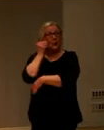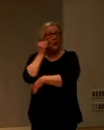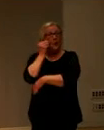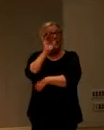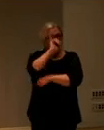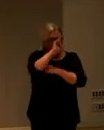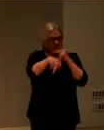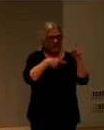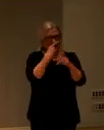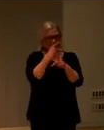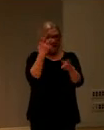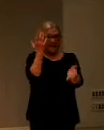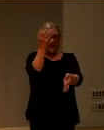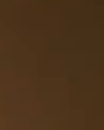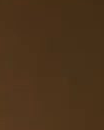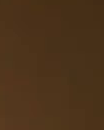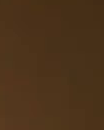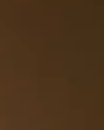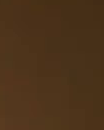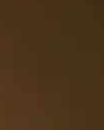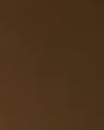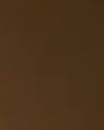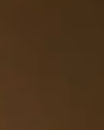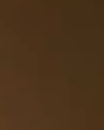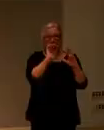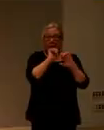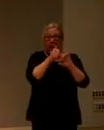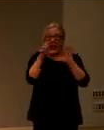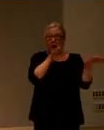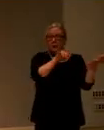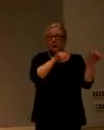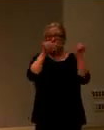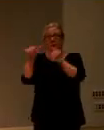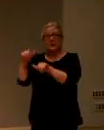care in order to provide